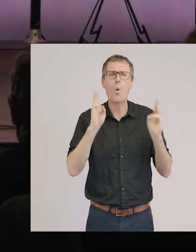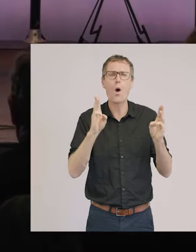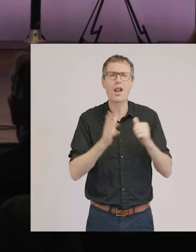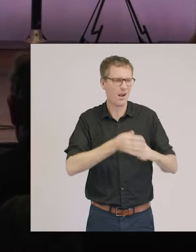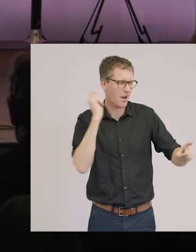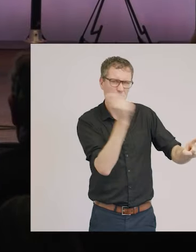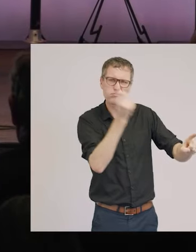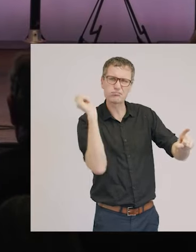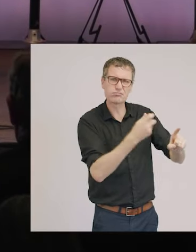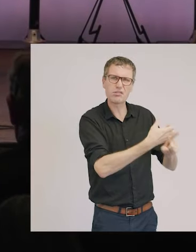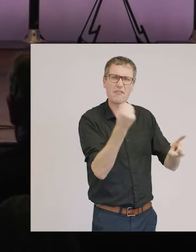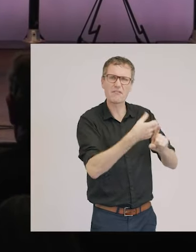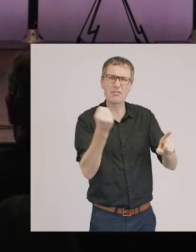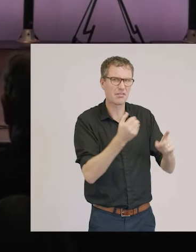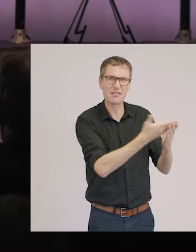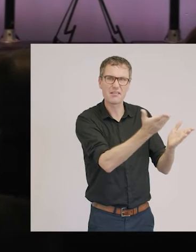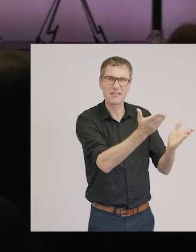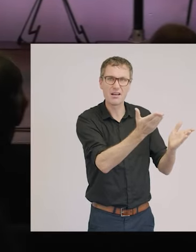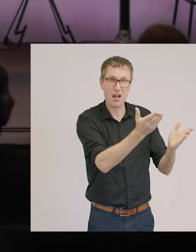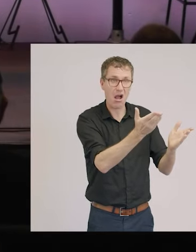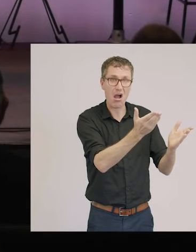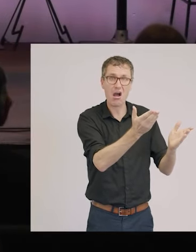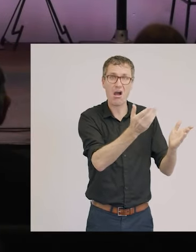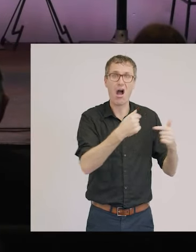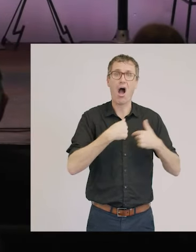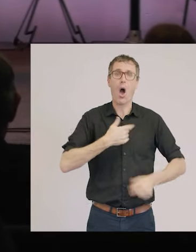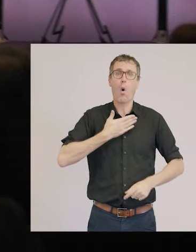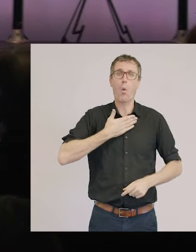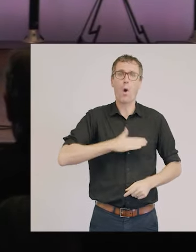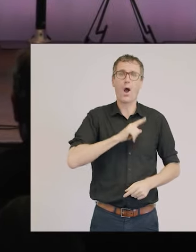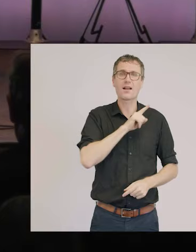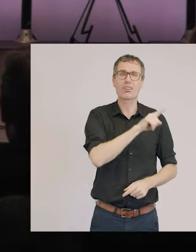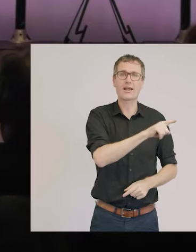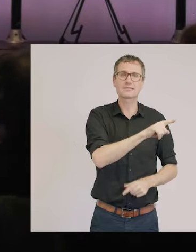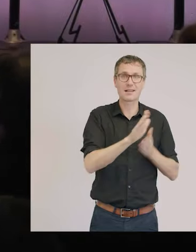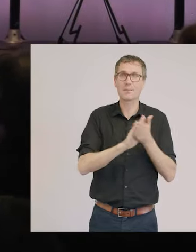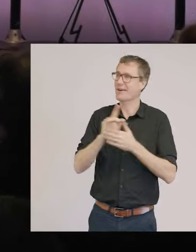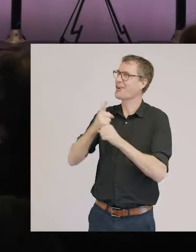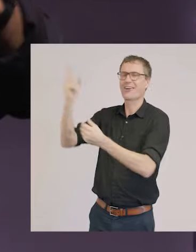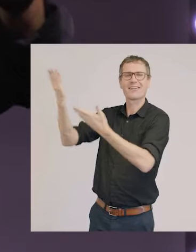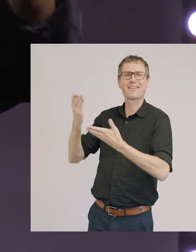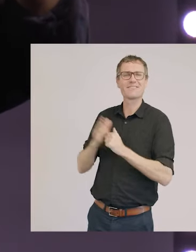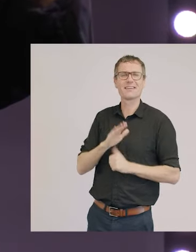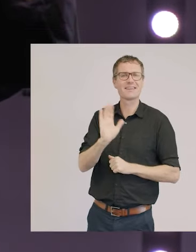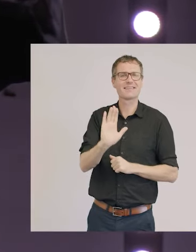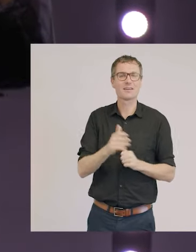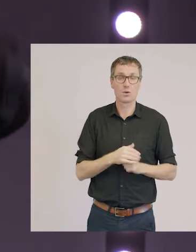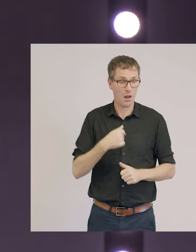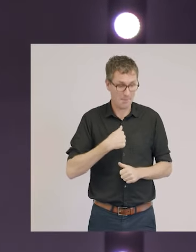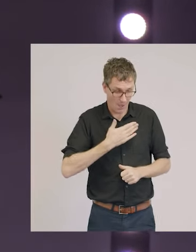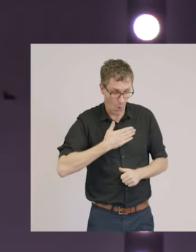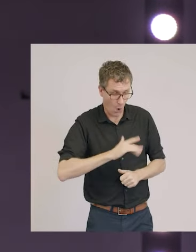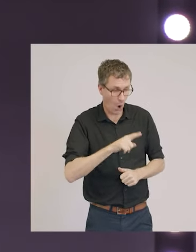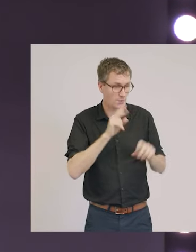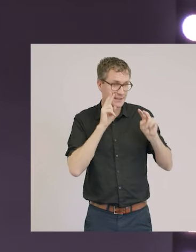the Albany Mall. Did you see those guys at Albany Mall that were smashing all those things and stealing stuff? You know, that